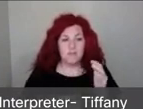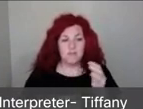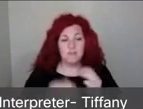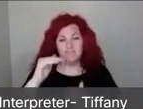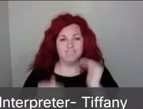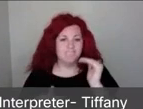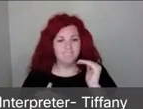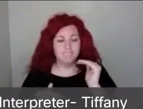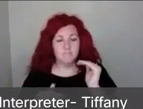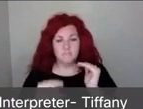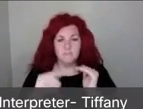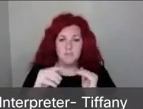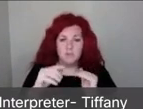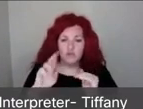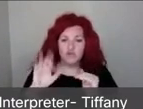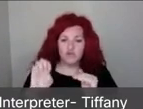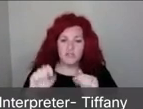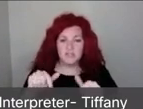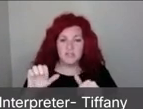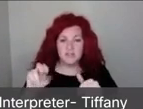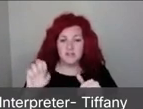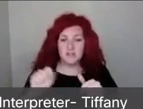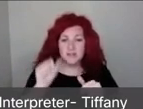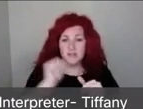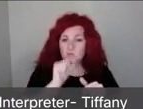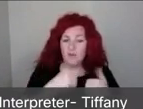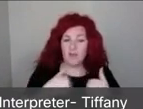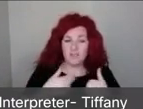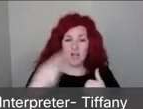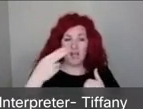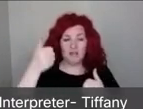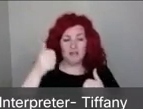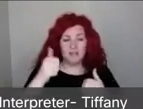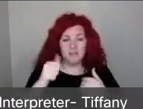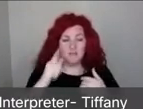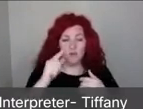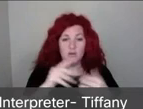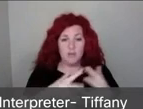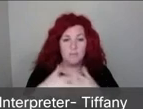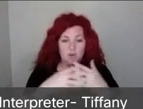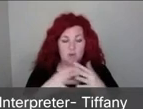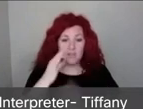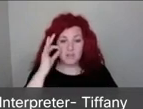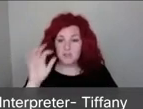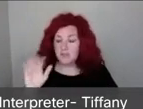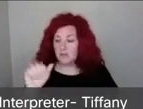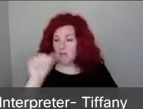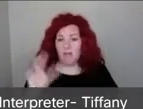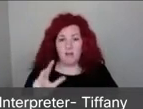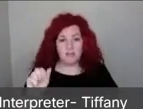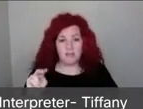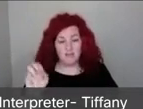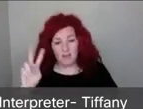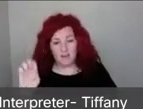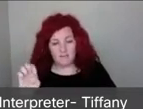race in the census. Arizona is ranked number one in the U.S. with the highest number of American Indians and Alaska Natives living in